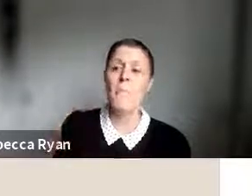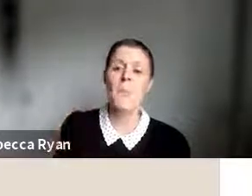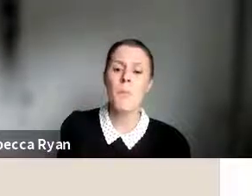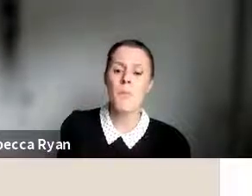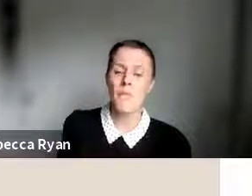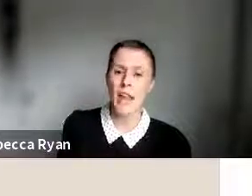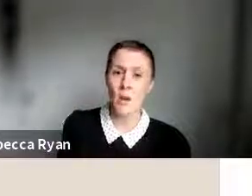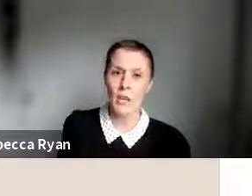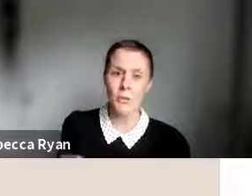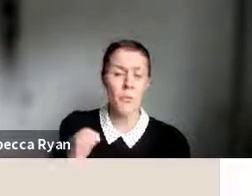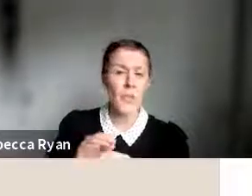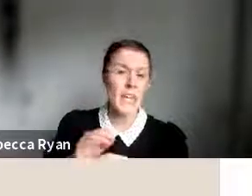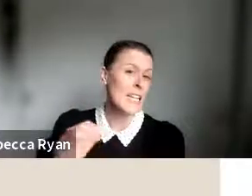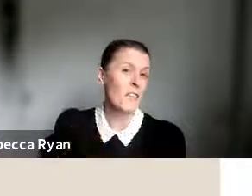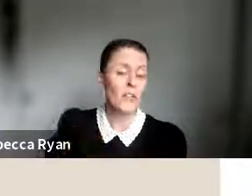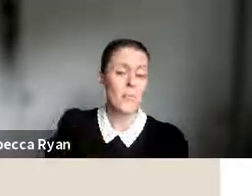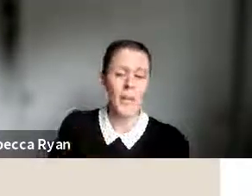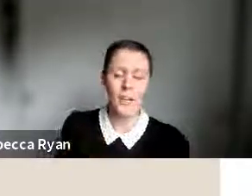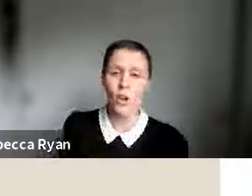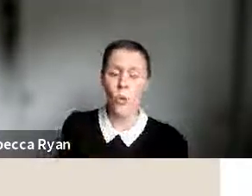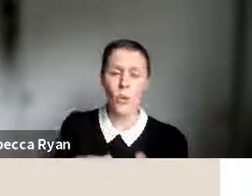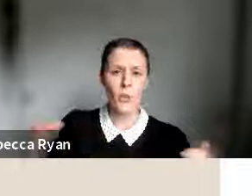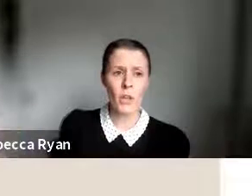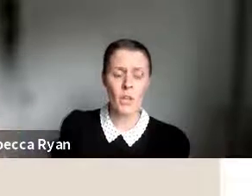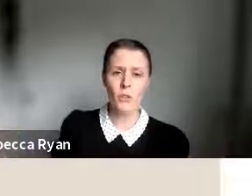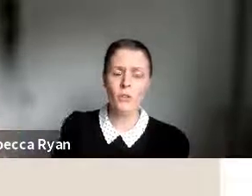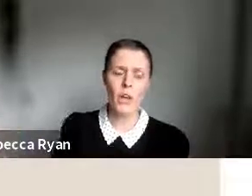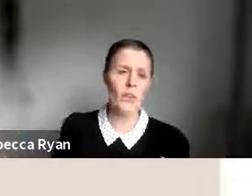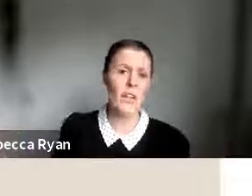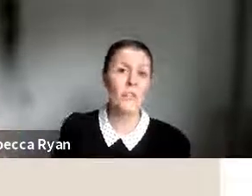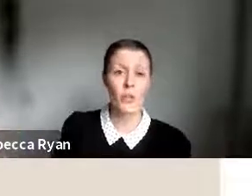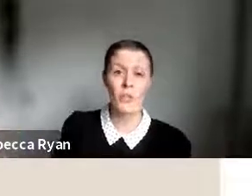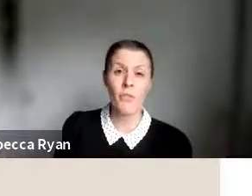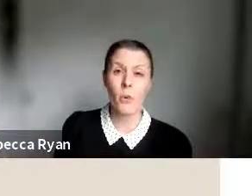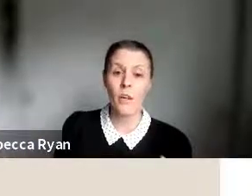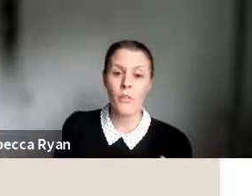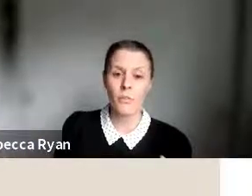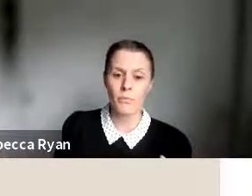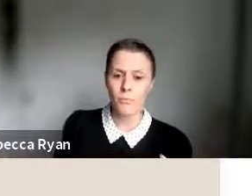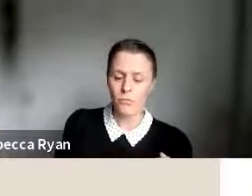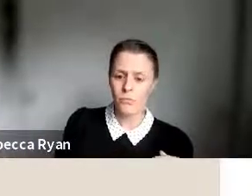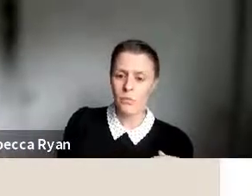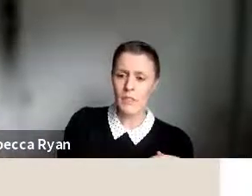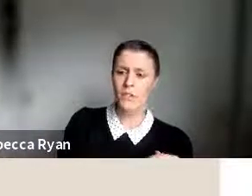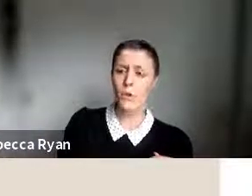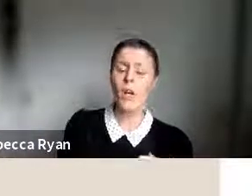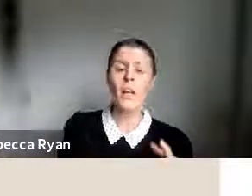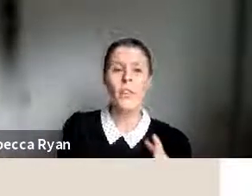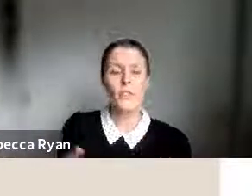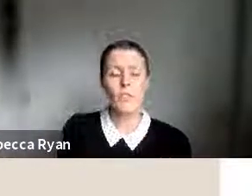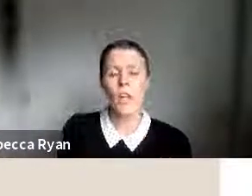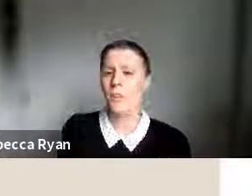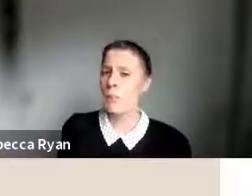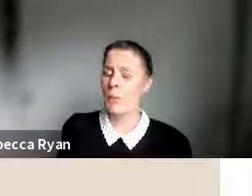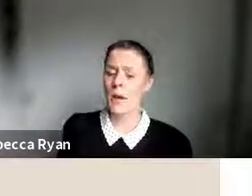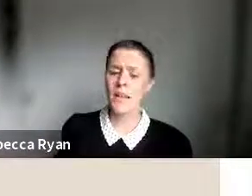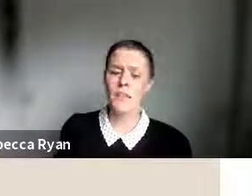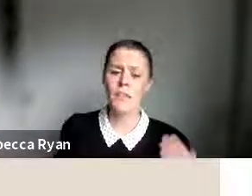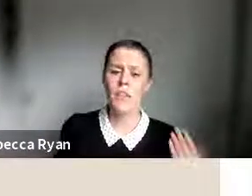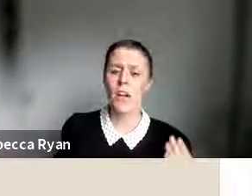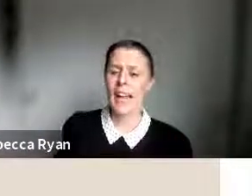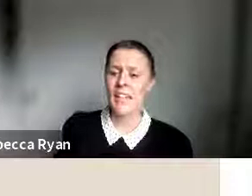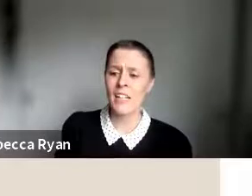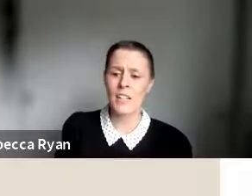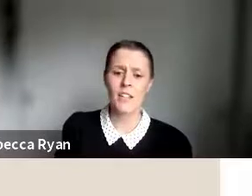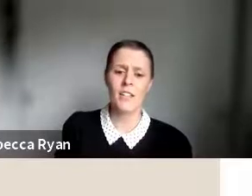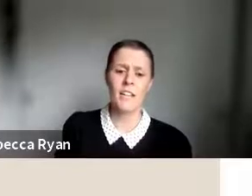for a minimum of 8 weeks before they can even submit. We know that clinical trials last usually a few years. So there's a lot of people behind the